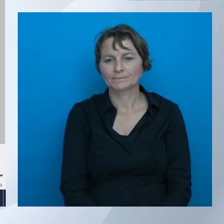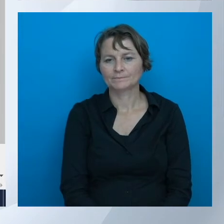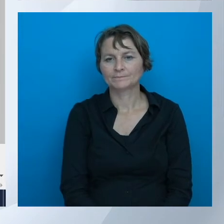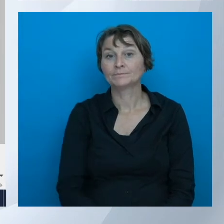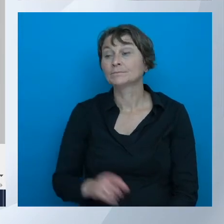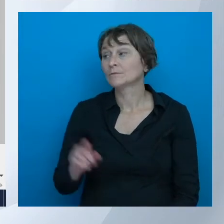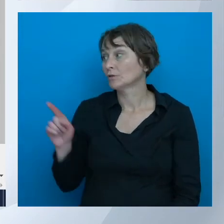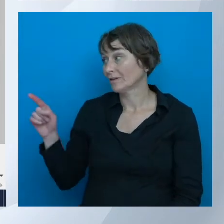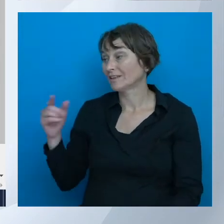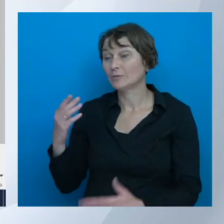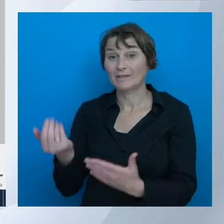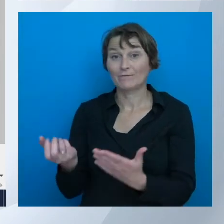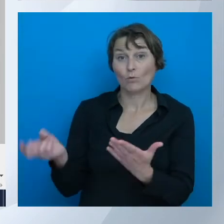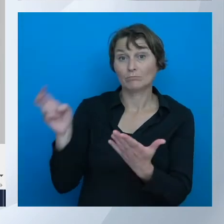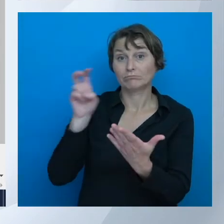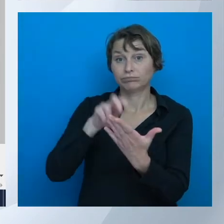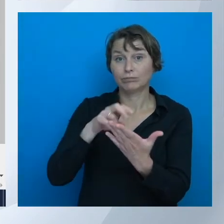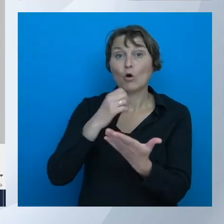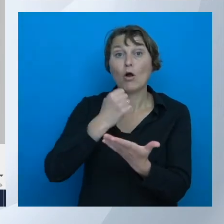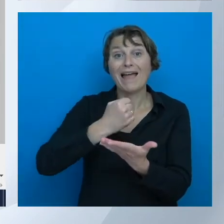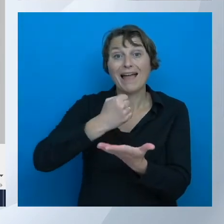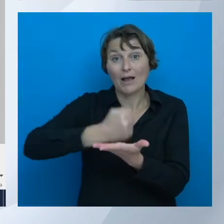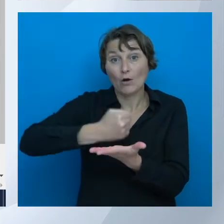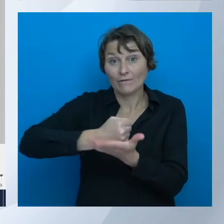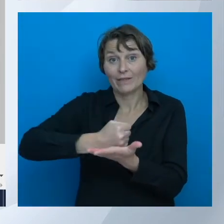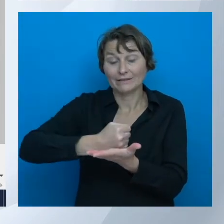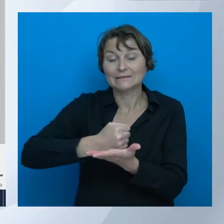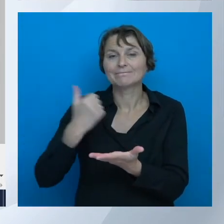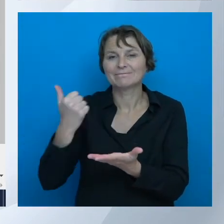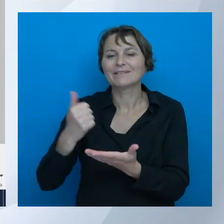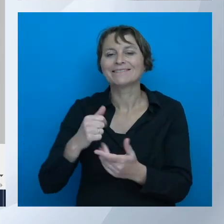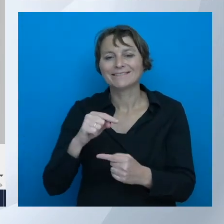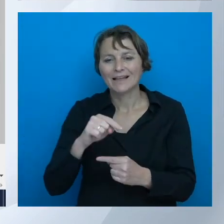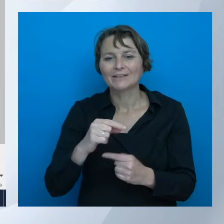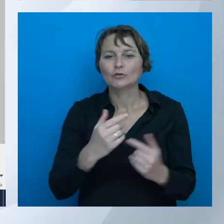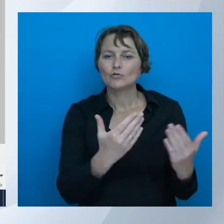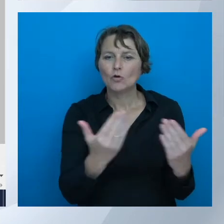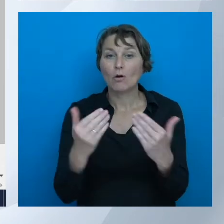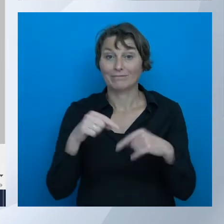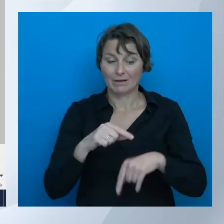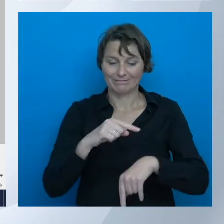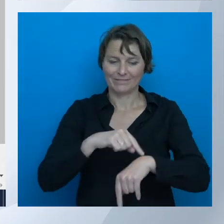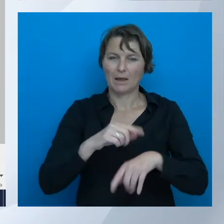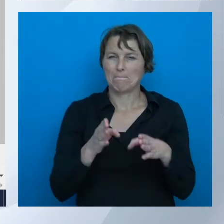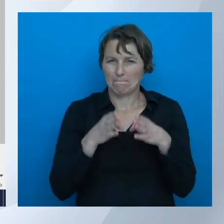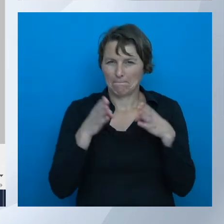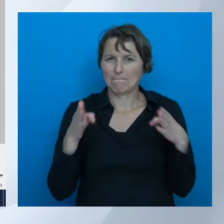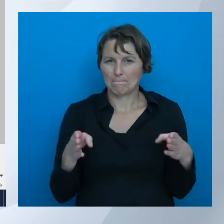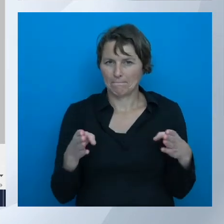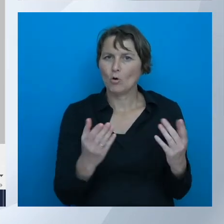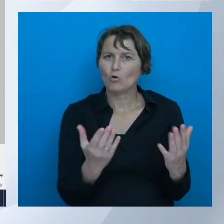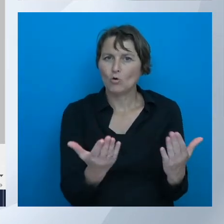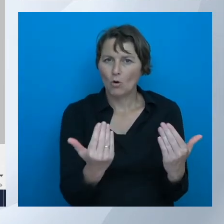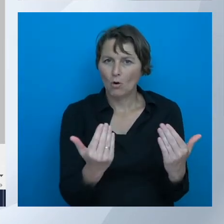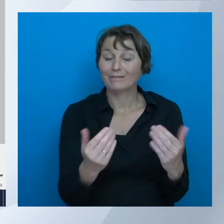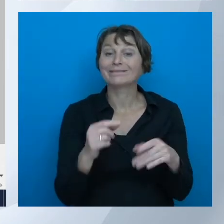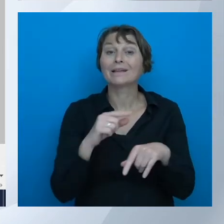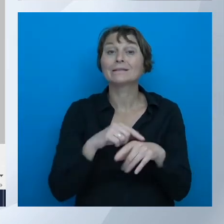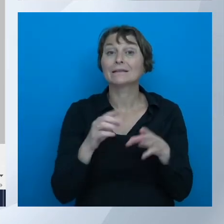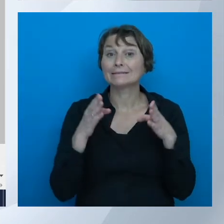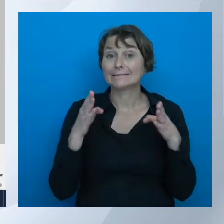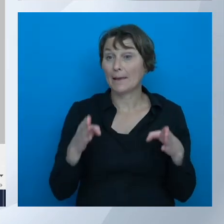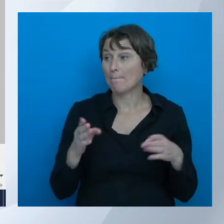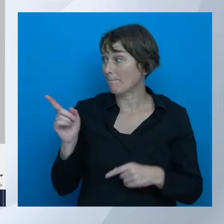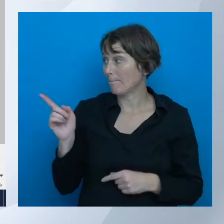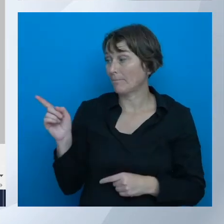actually able to call the temp application that I'm using. And that temp application is actually what my